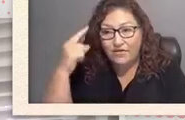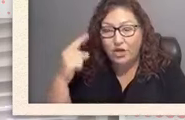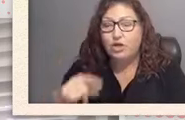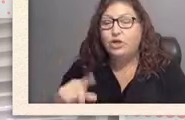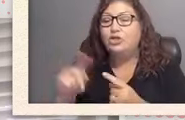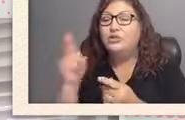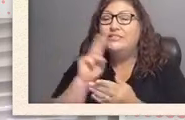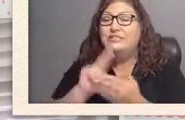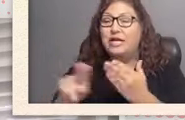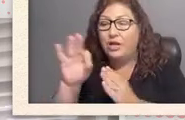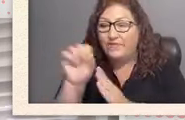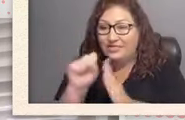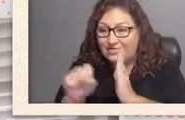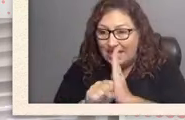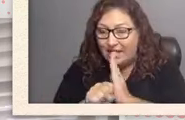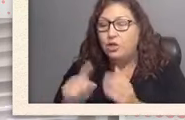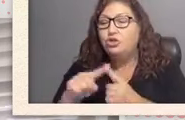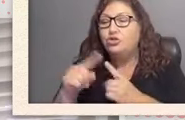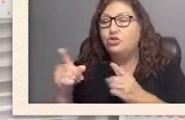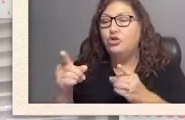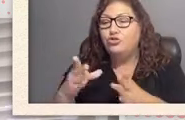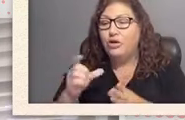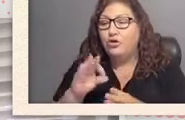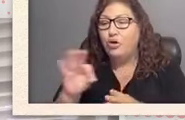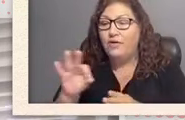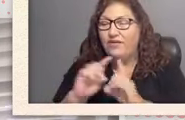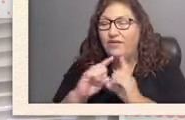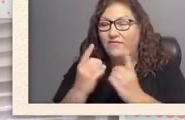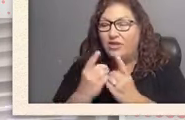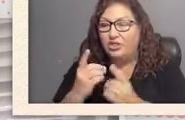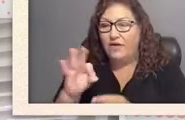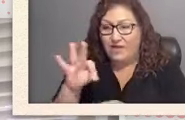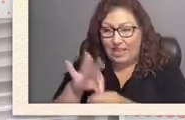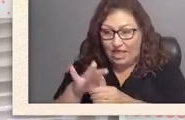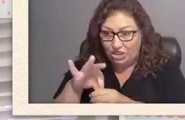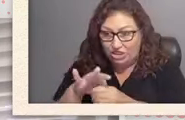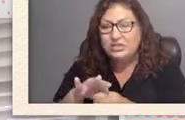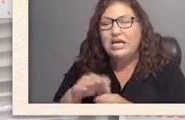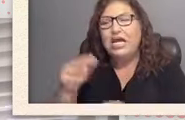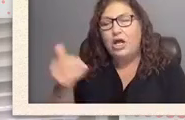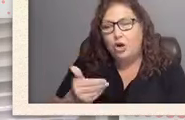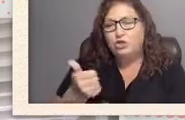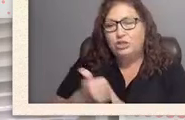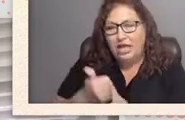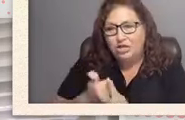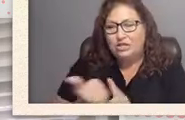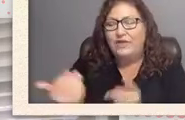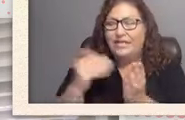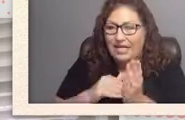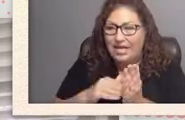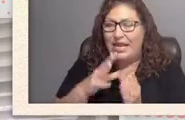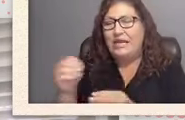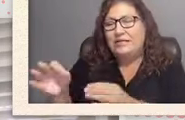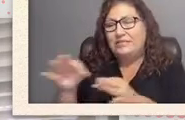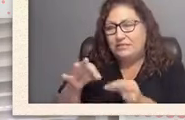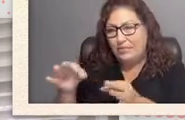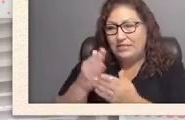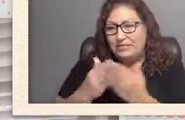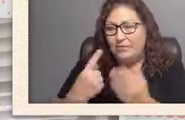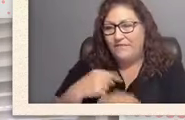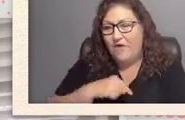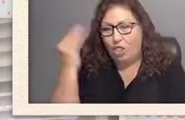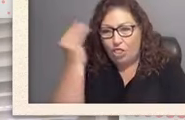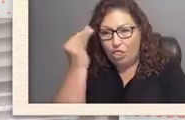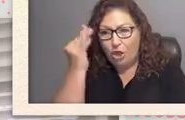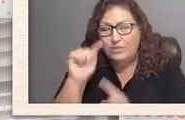State, to the director of the Division of Elections, just introducing ourselves again and explaining some of our thoughts about